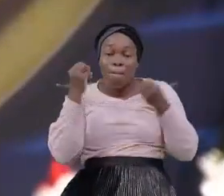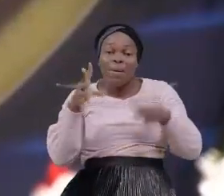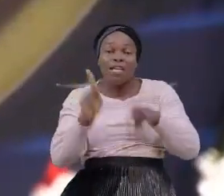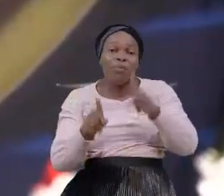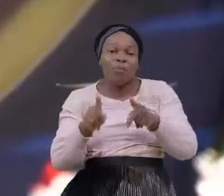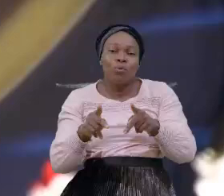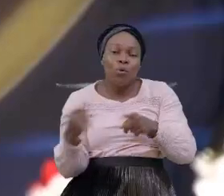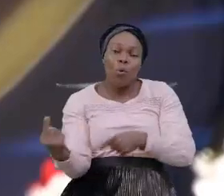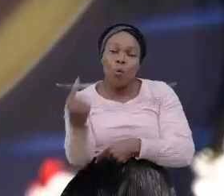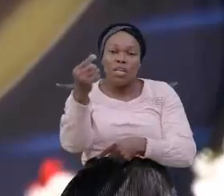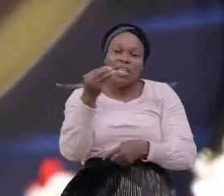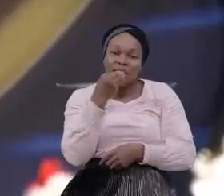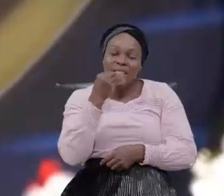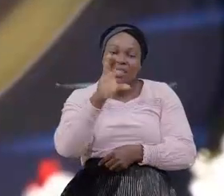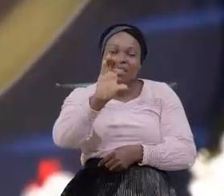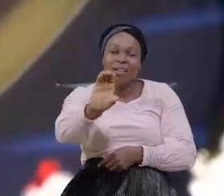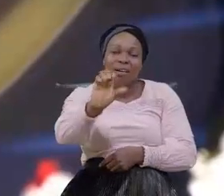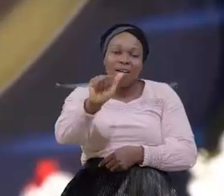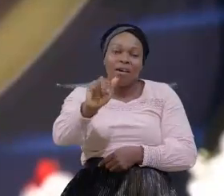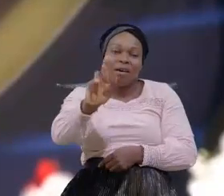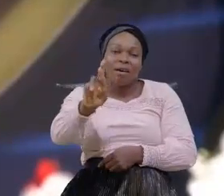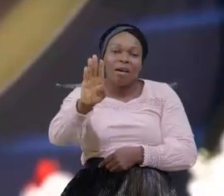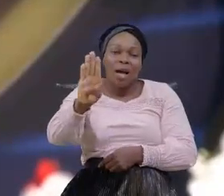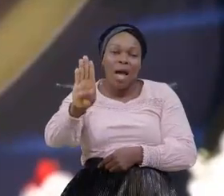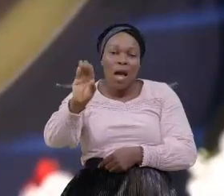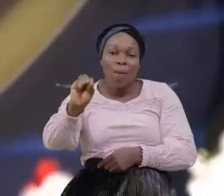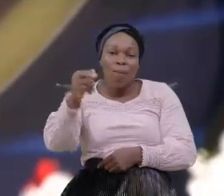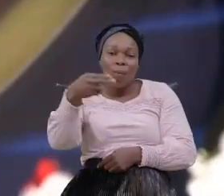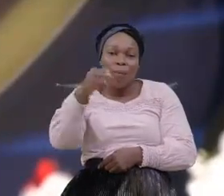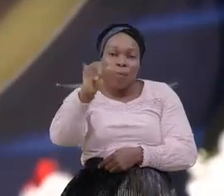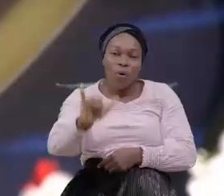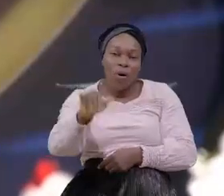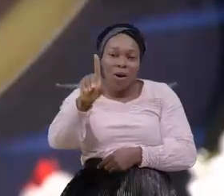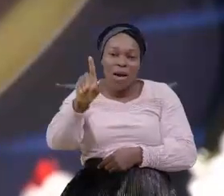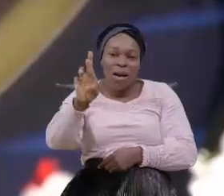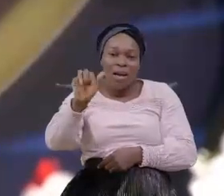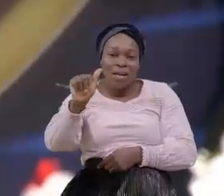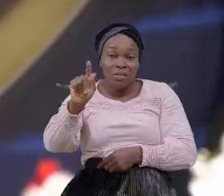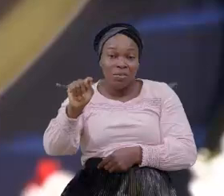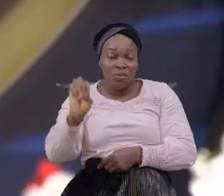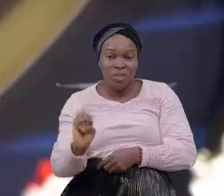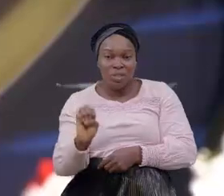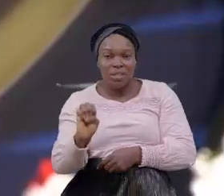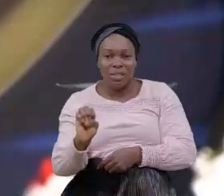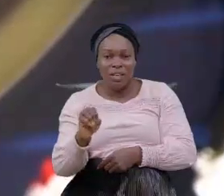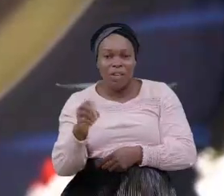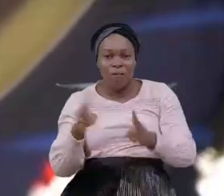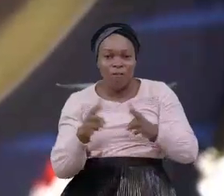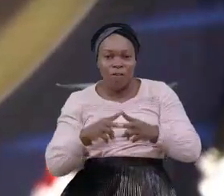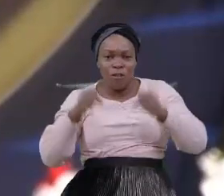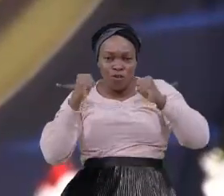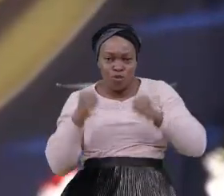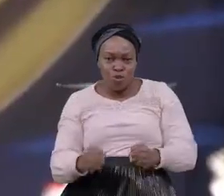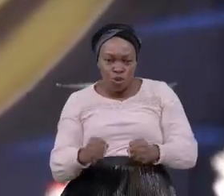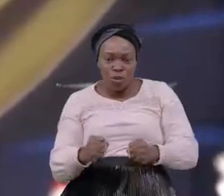that thing very strong and very thick, and they swallow morning, afternoon,